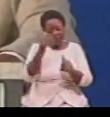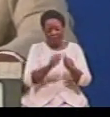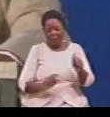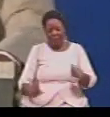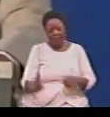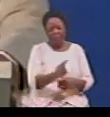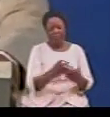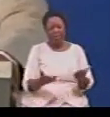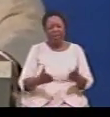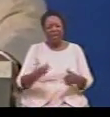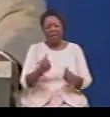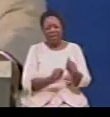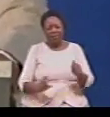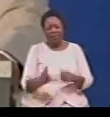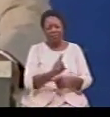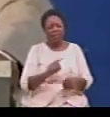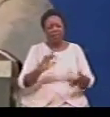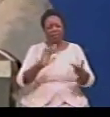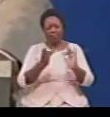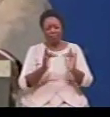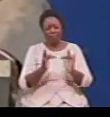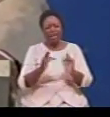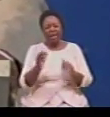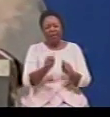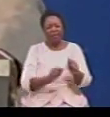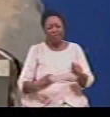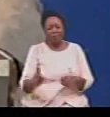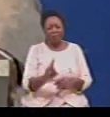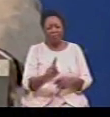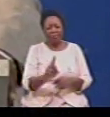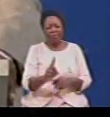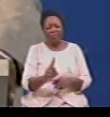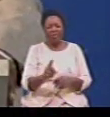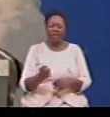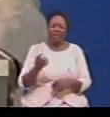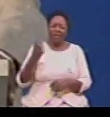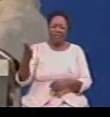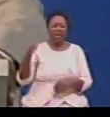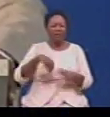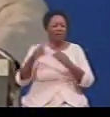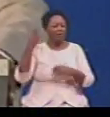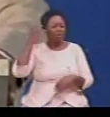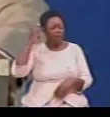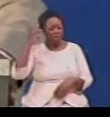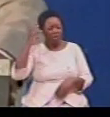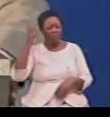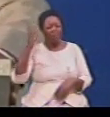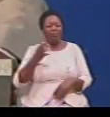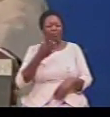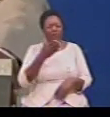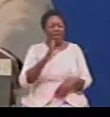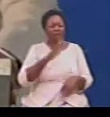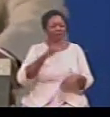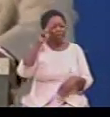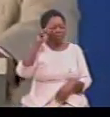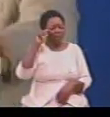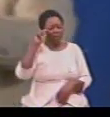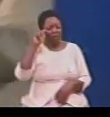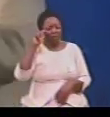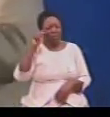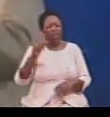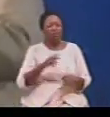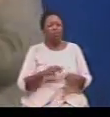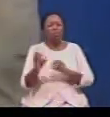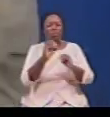here, everyone online, everyone over the radio, over the television.